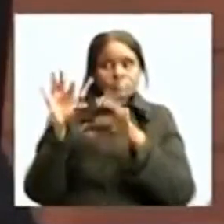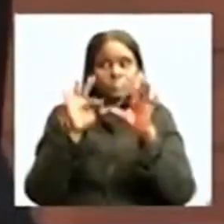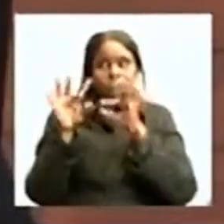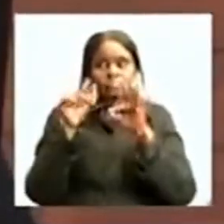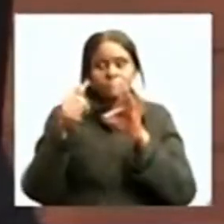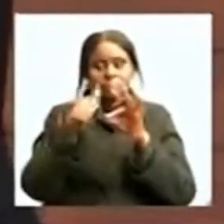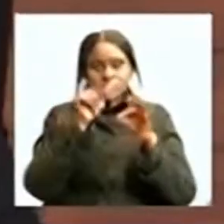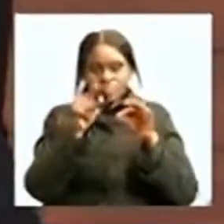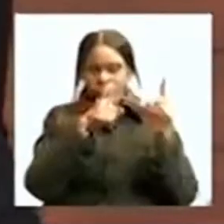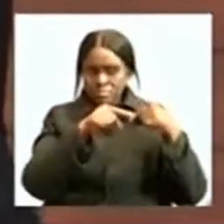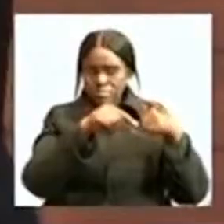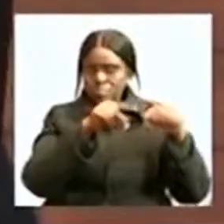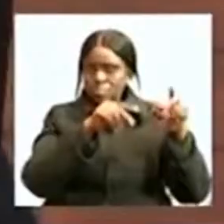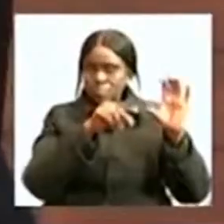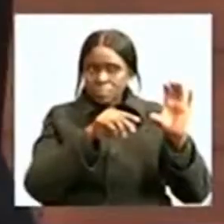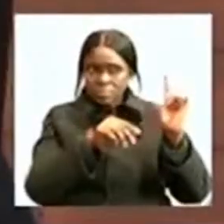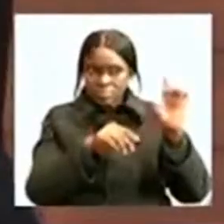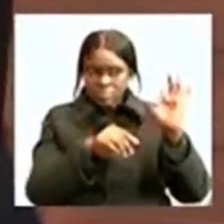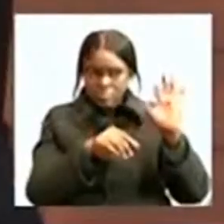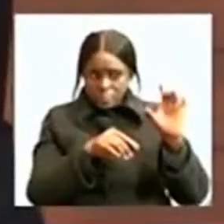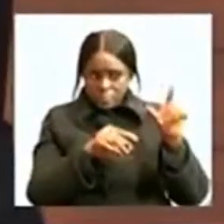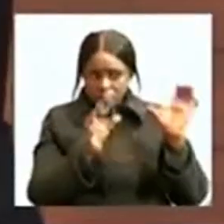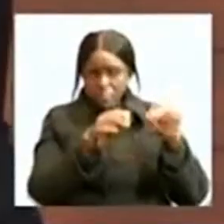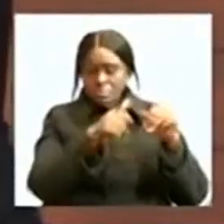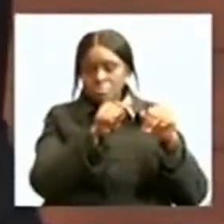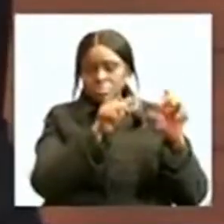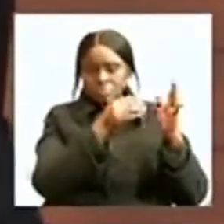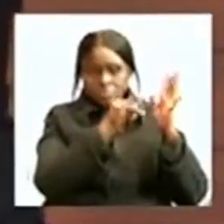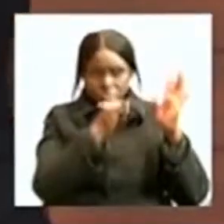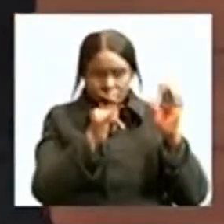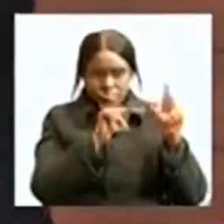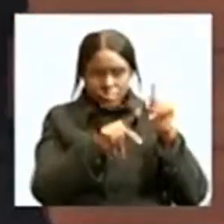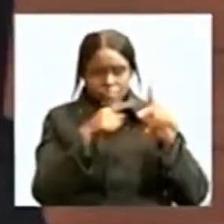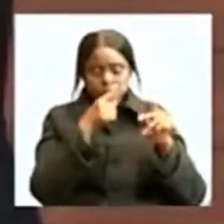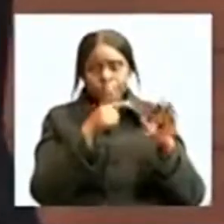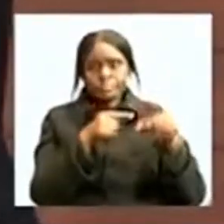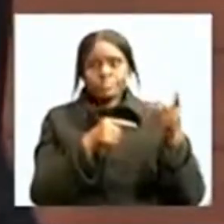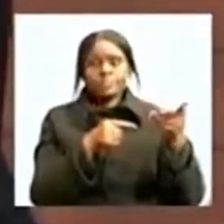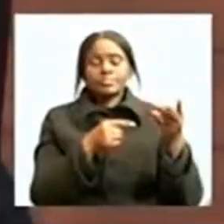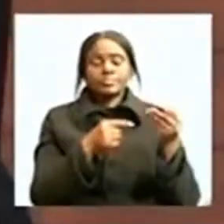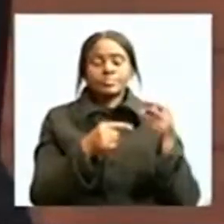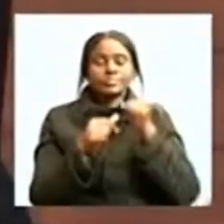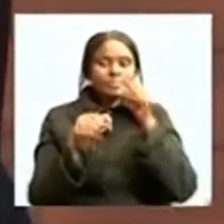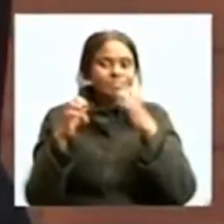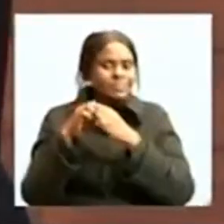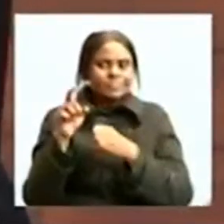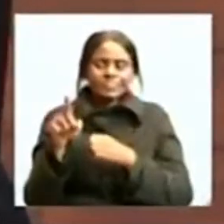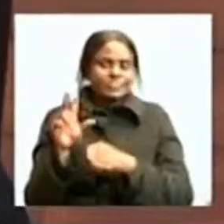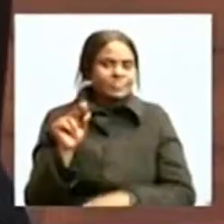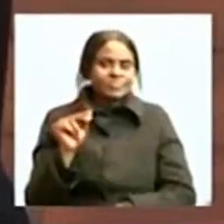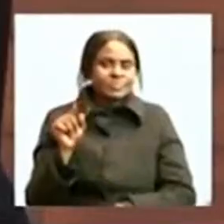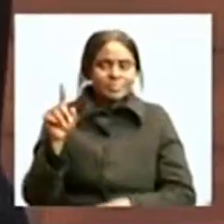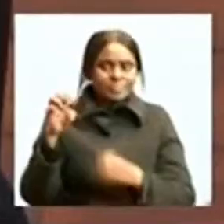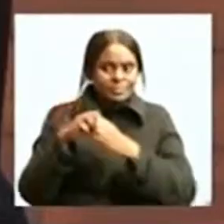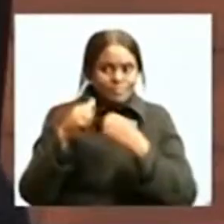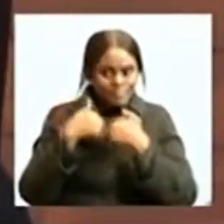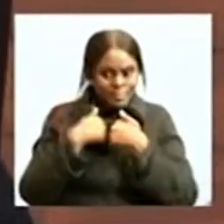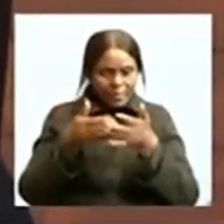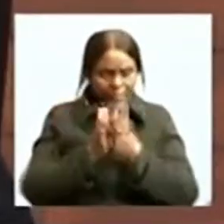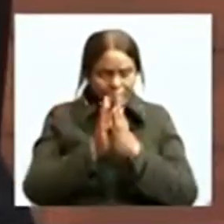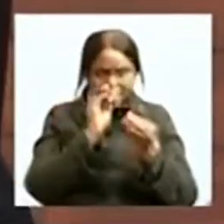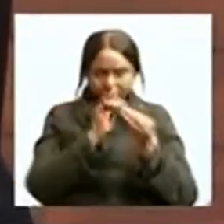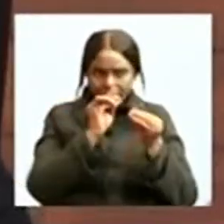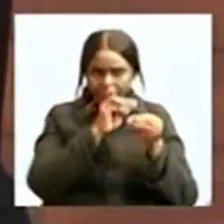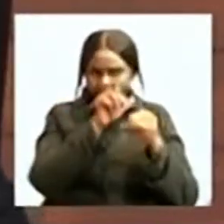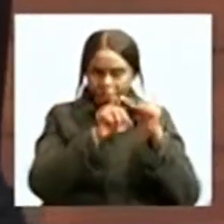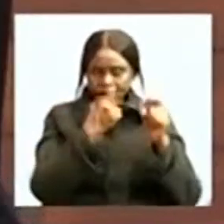local authorities, through CDFC committees, they identify the people to be given them. It's not the bank. The bank would have asked a lot of